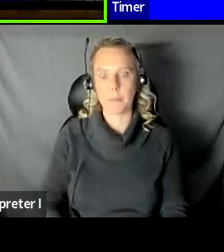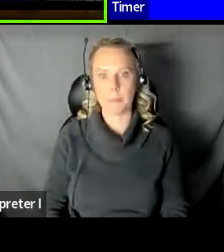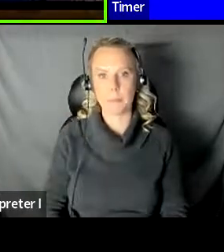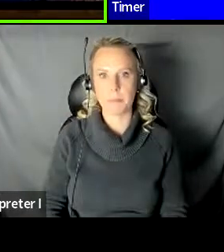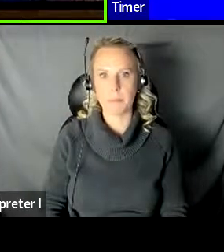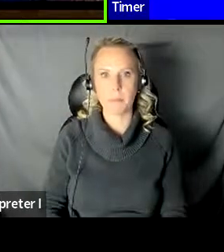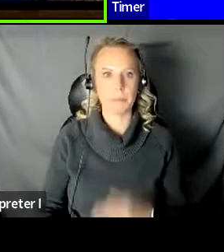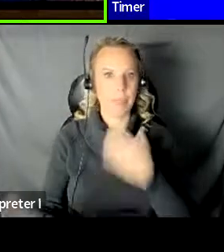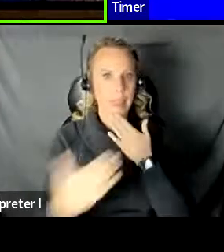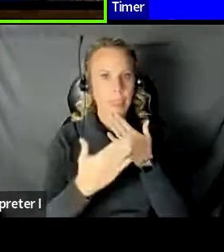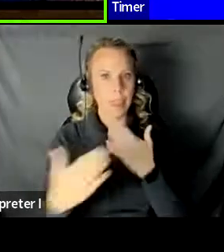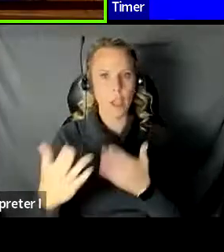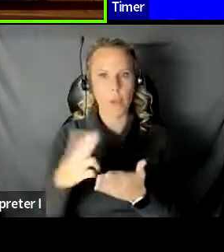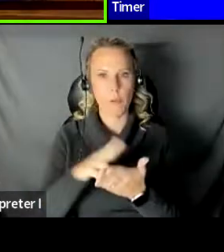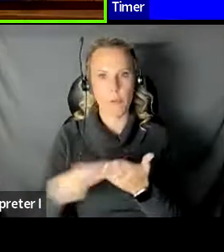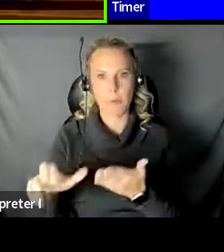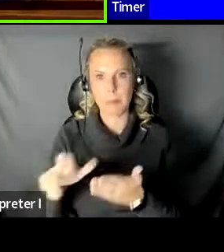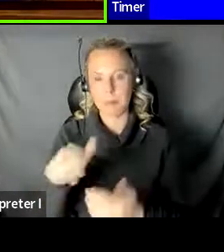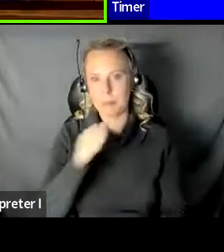Thank you, Madam Secretary.